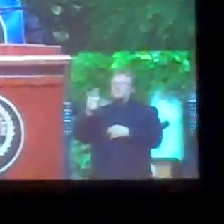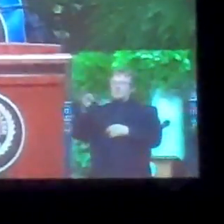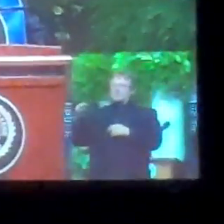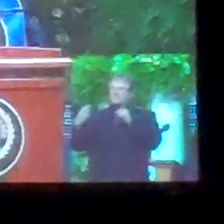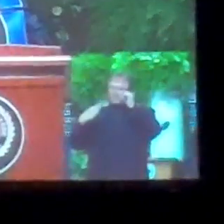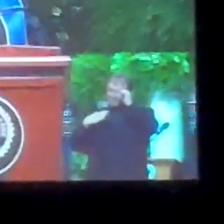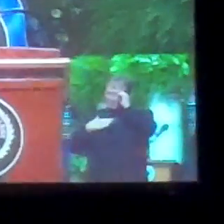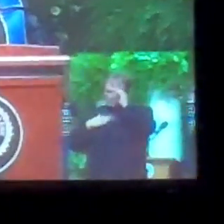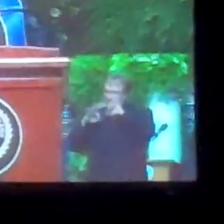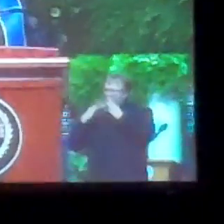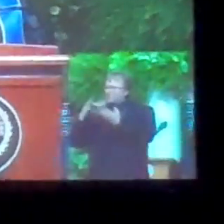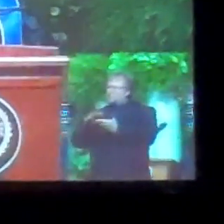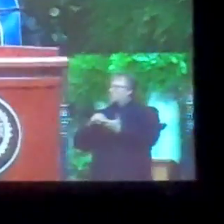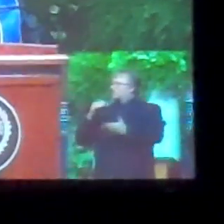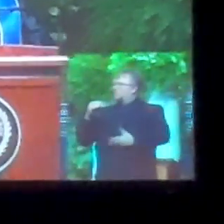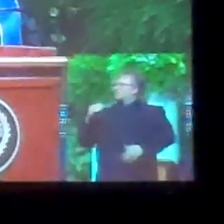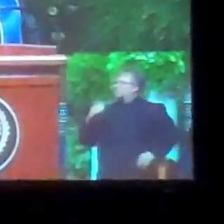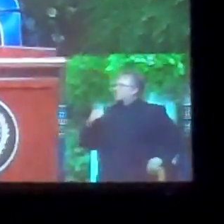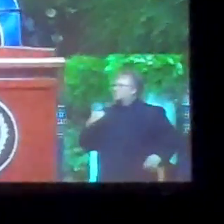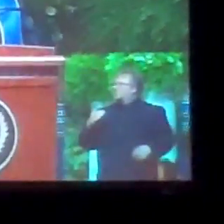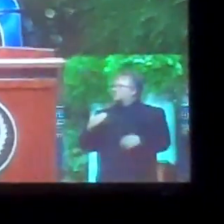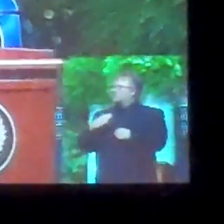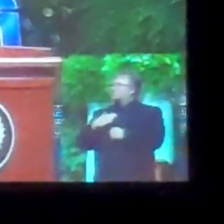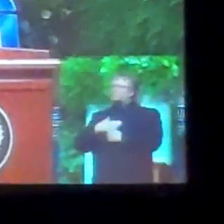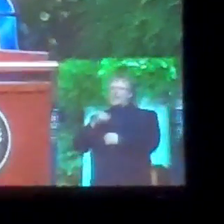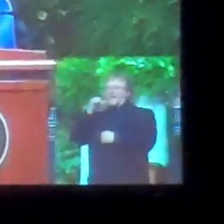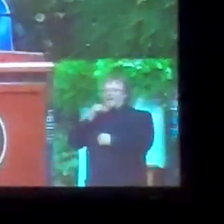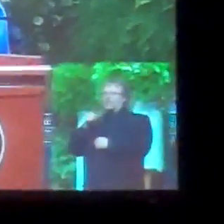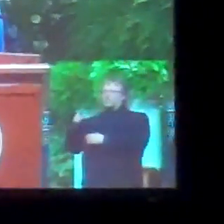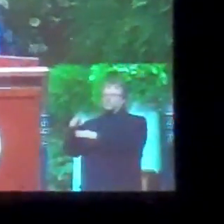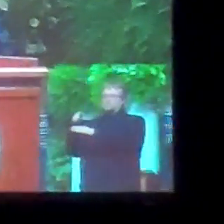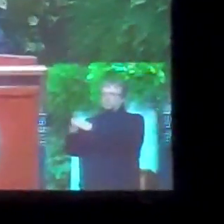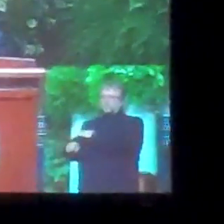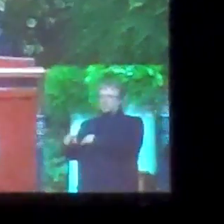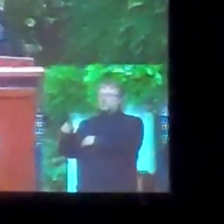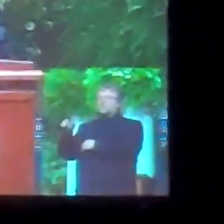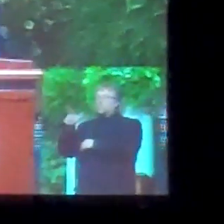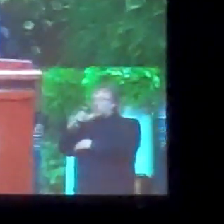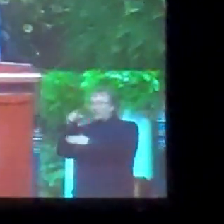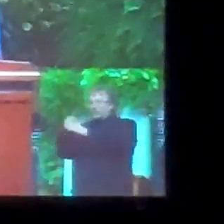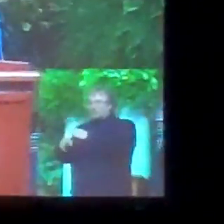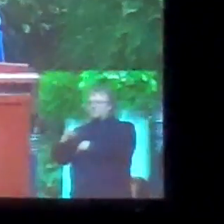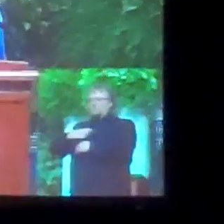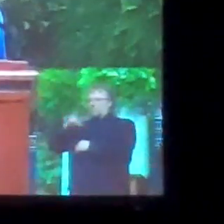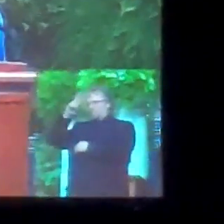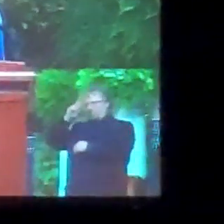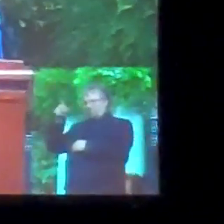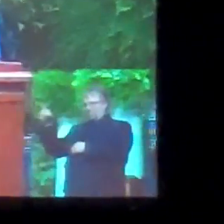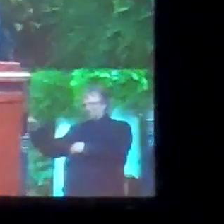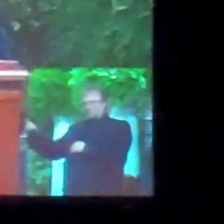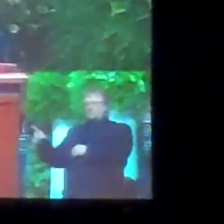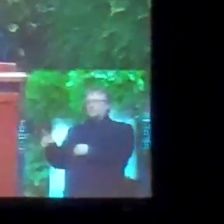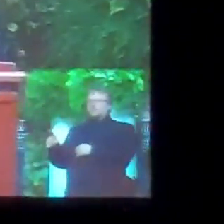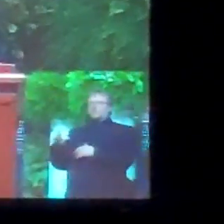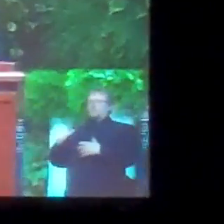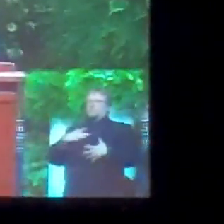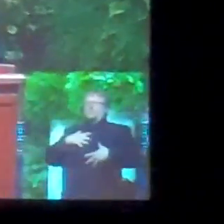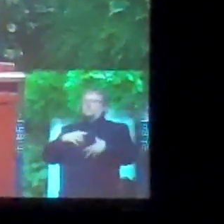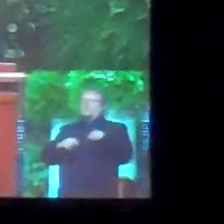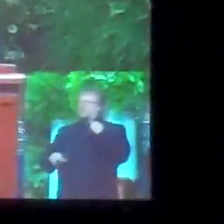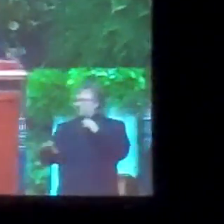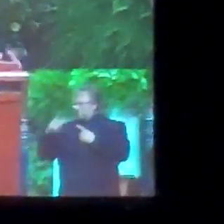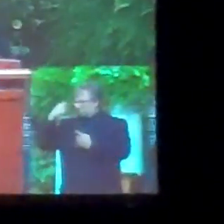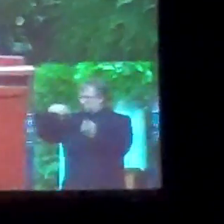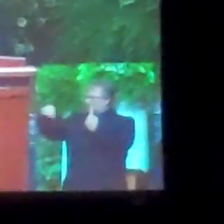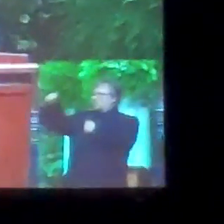my family found out that my aunt had been murdered by my uncle. The fallout from that made my heart and my head feel